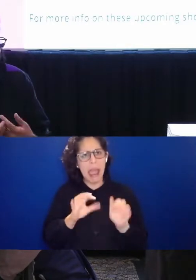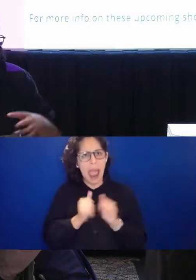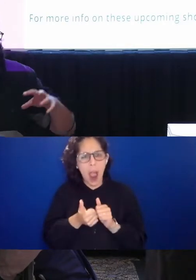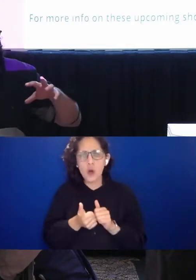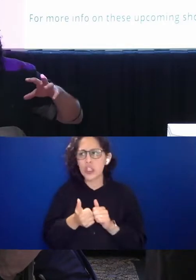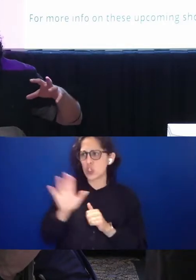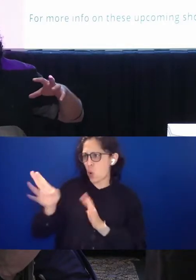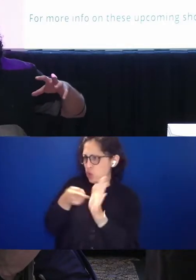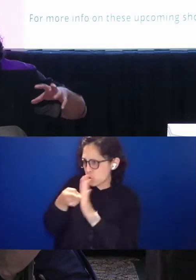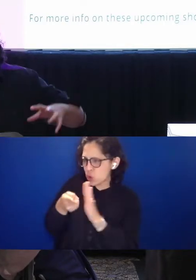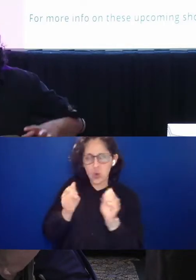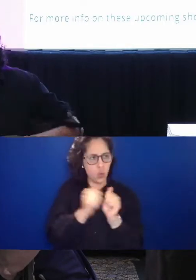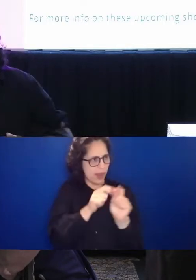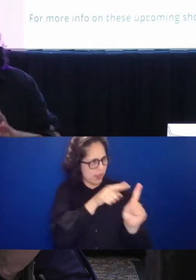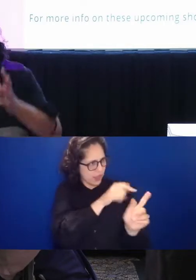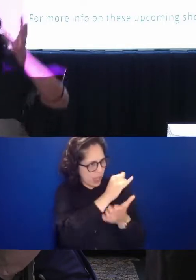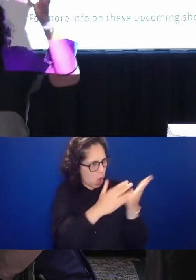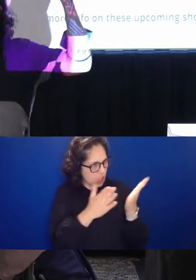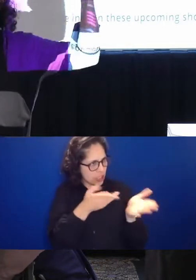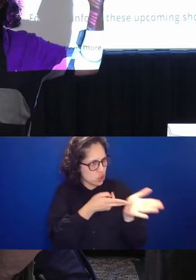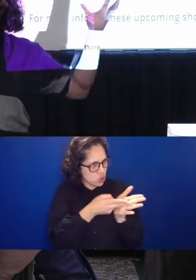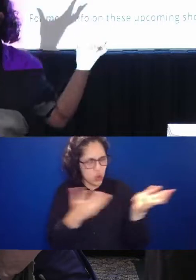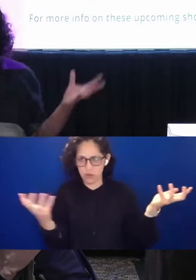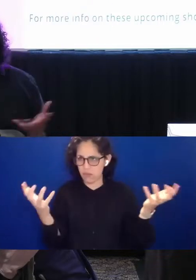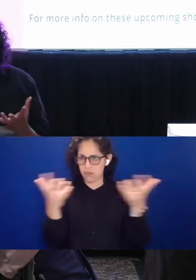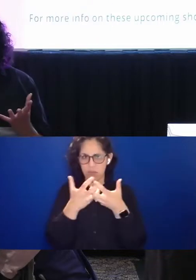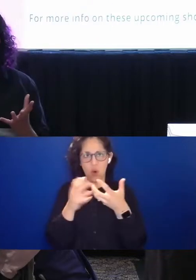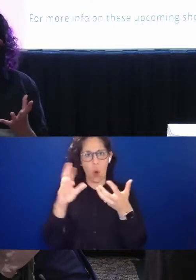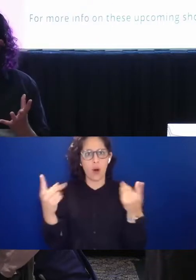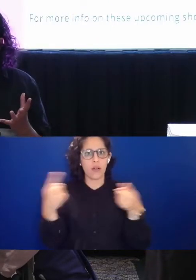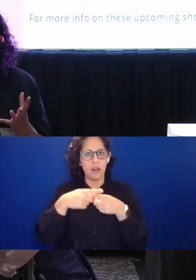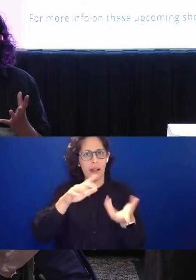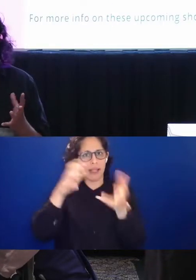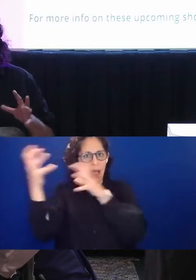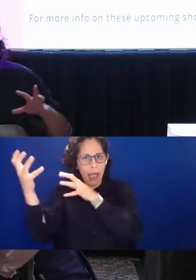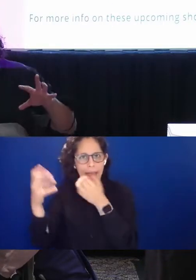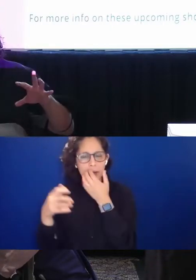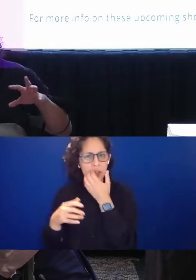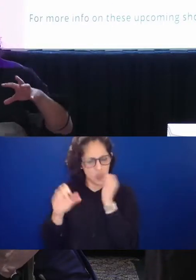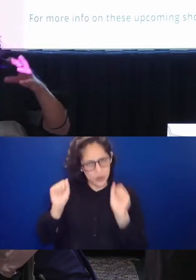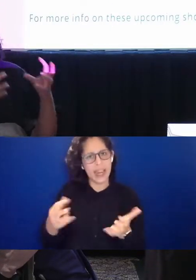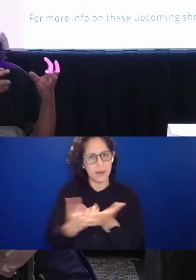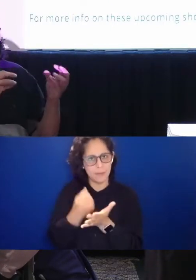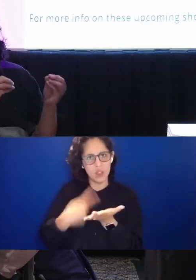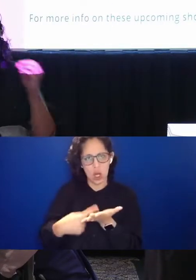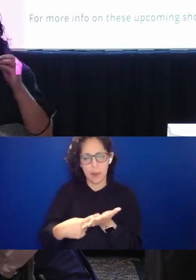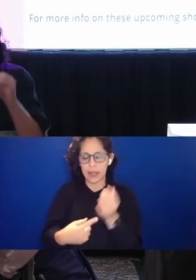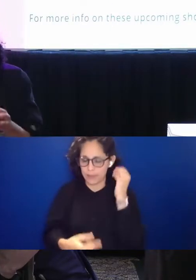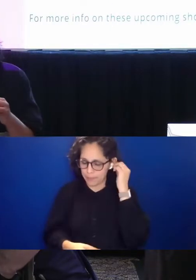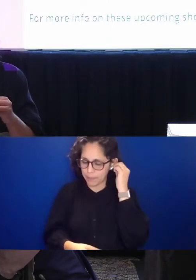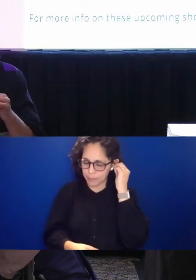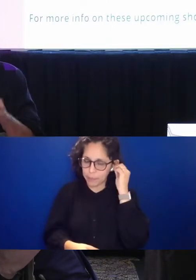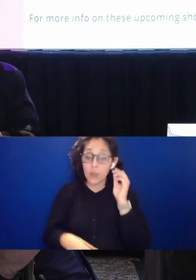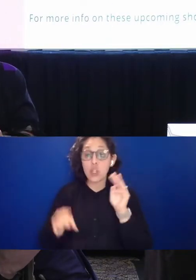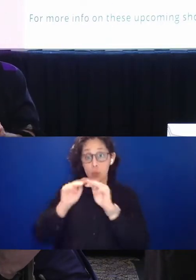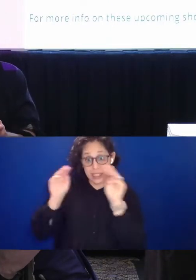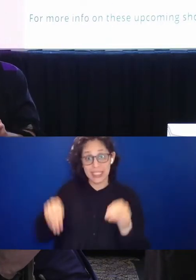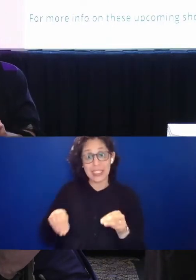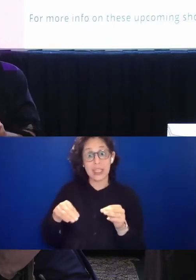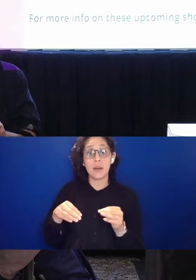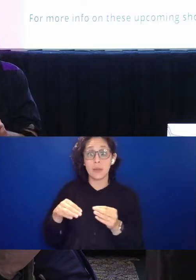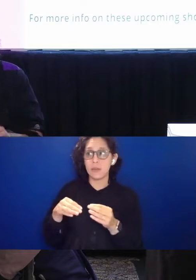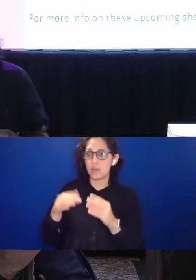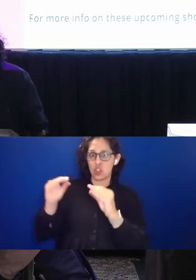with the context? And it just lets a piece like be a symphony in the way we talk about it. Right. And so the museum taught me to talk about plays like that